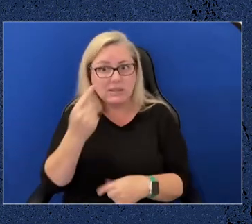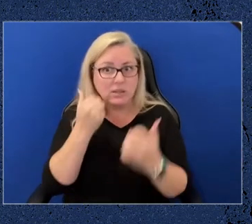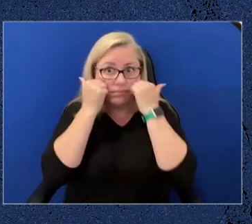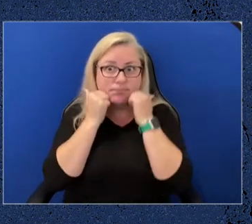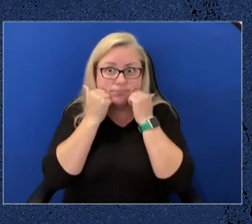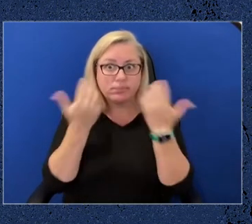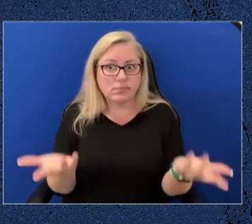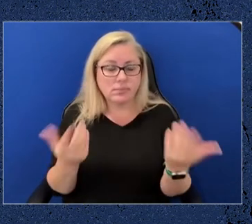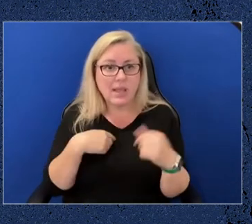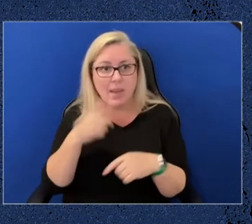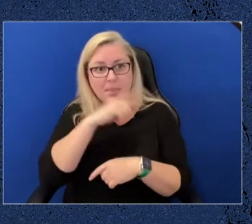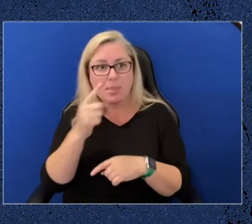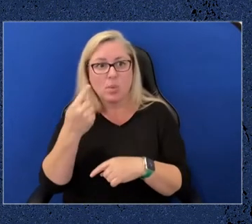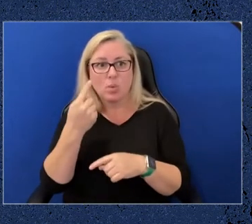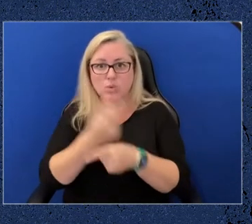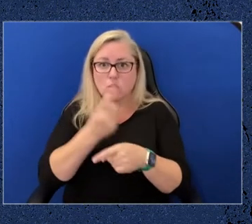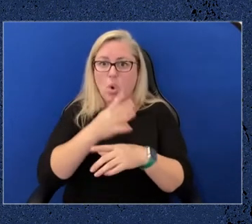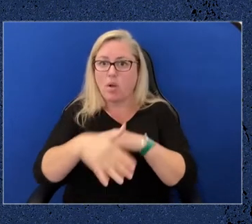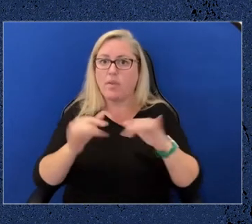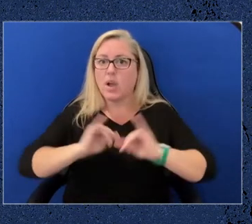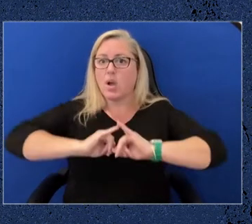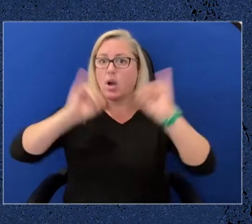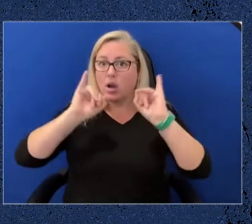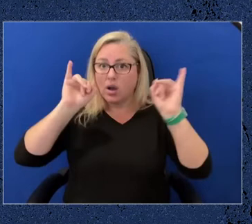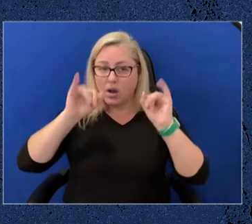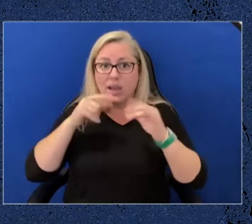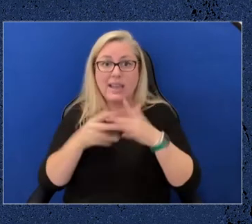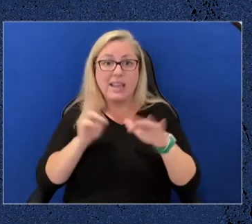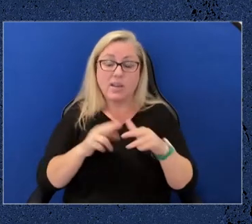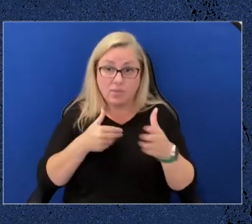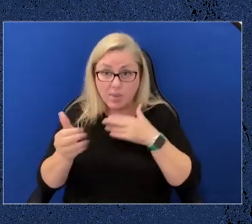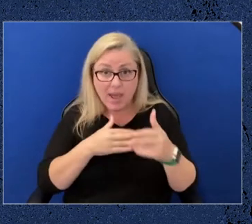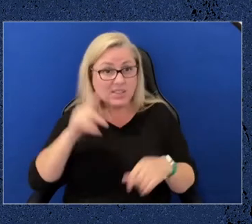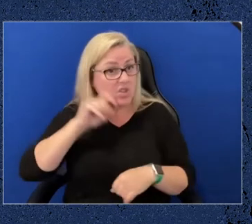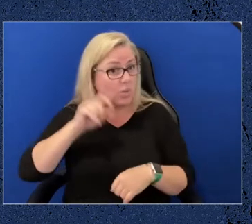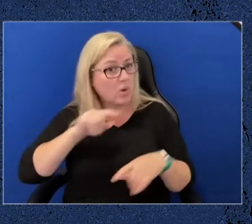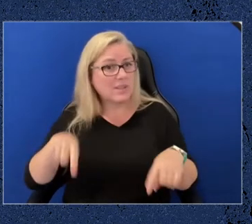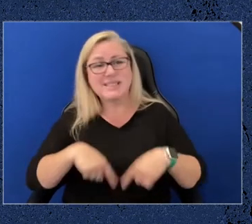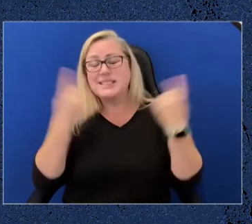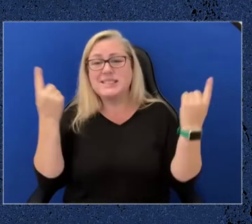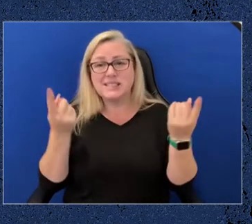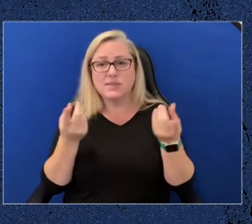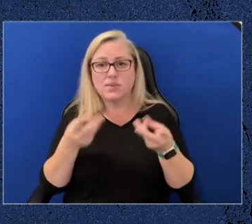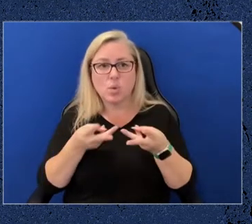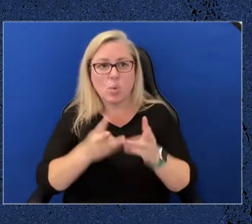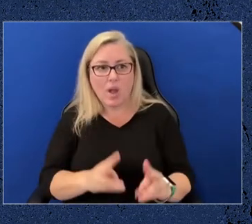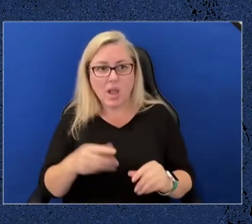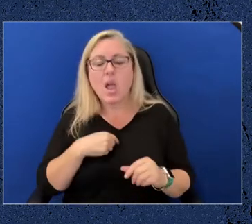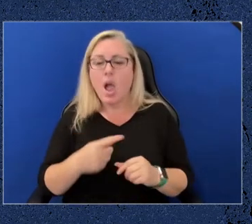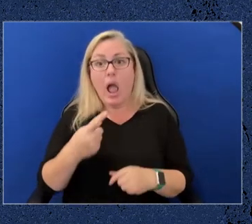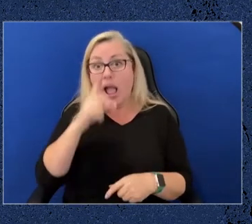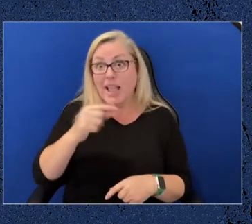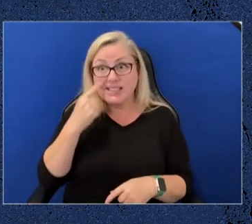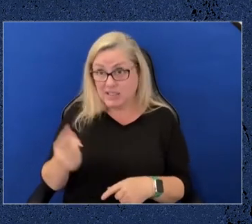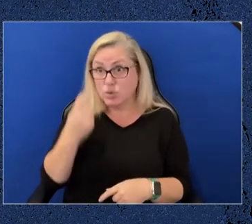Because people talk about a water crisis, but it's actually a crisis of management. If we were managing water in a very different way, I could speak to this for hours. I can see you trying to get me to wrap up. No.